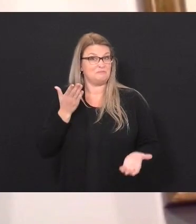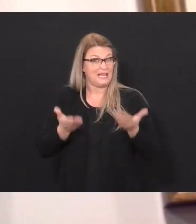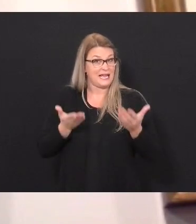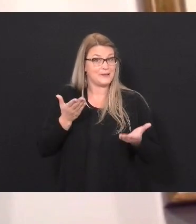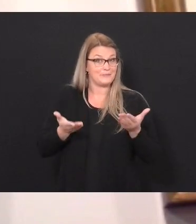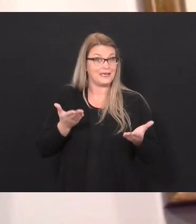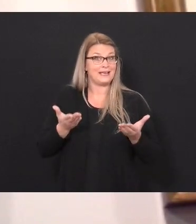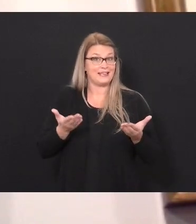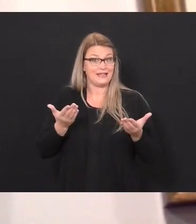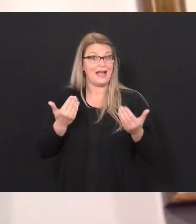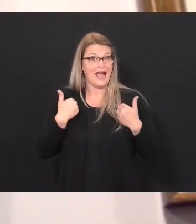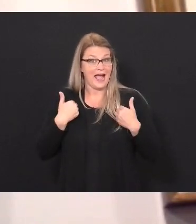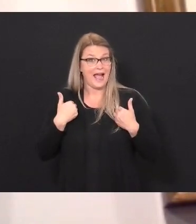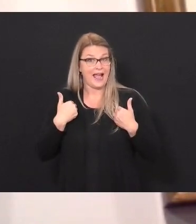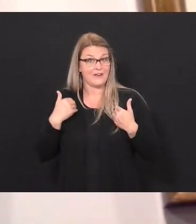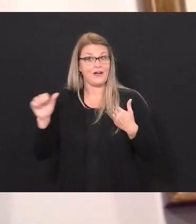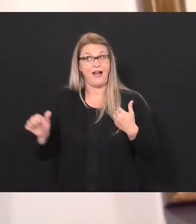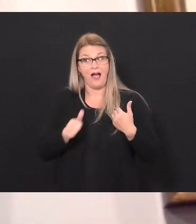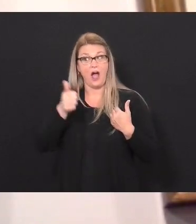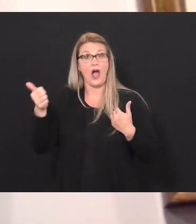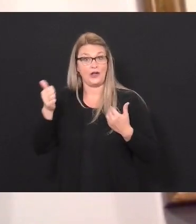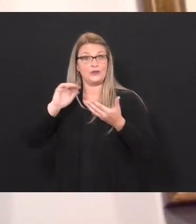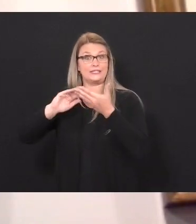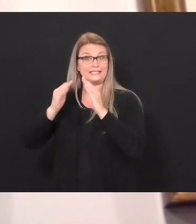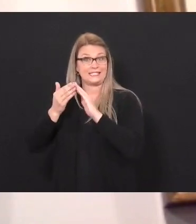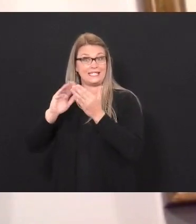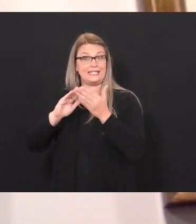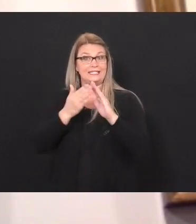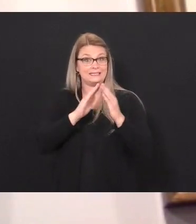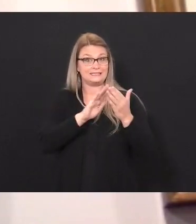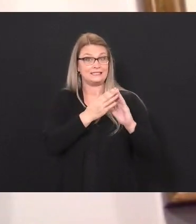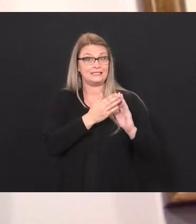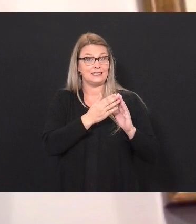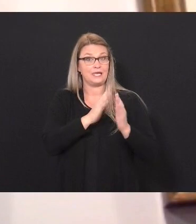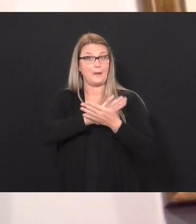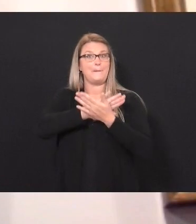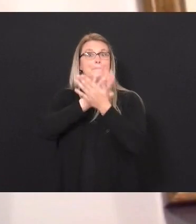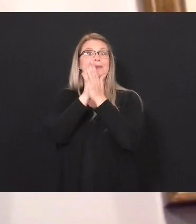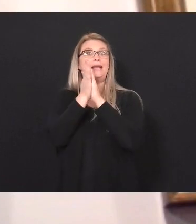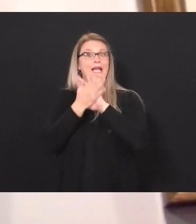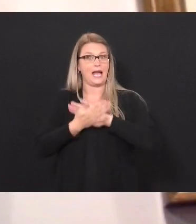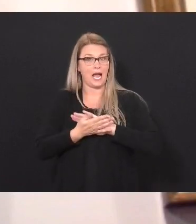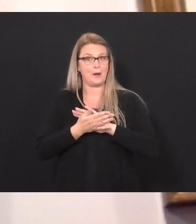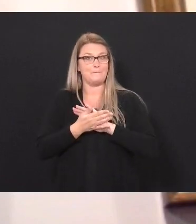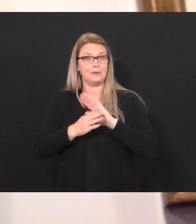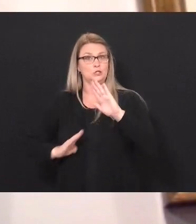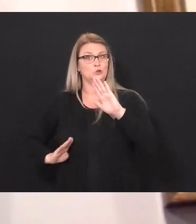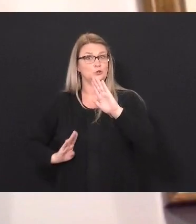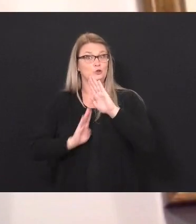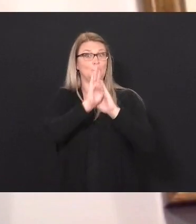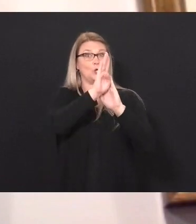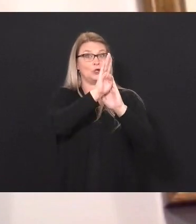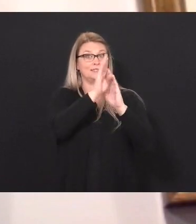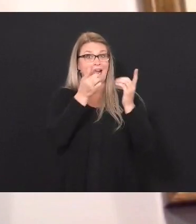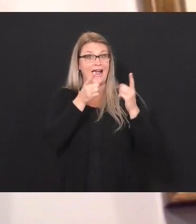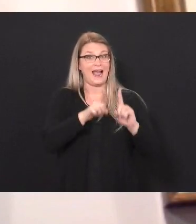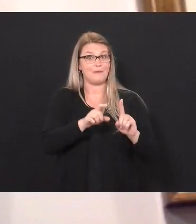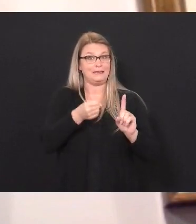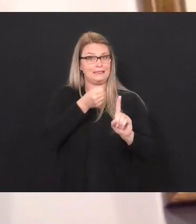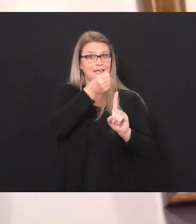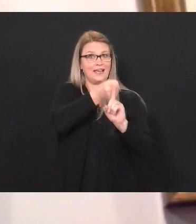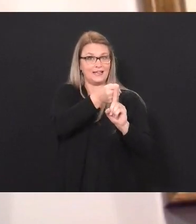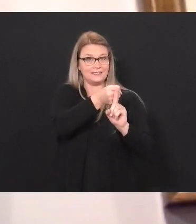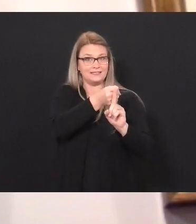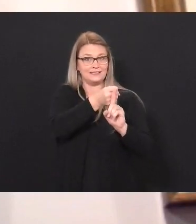be a number of other cities that start to have the surge happen to them. And the projection is